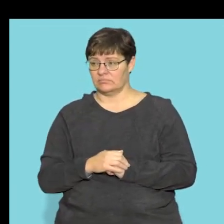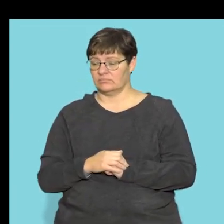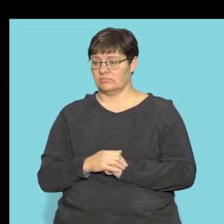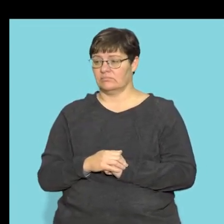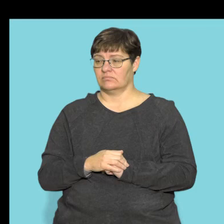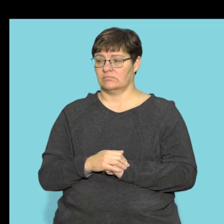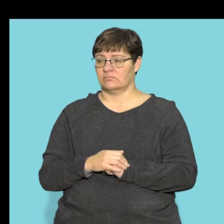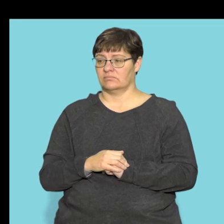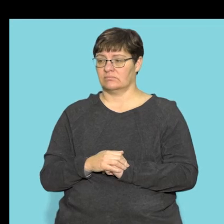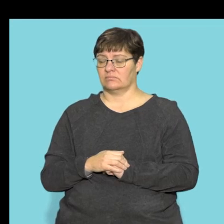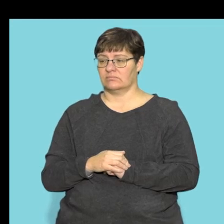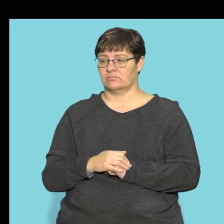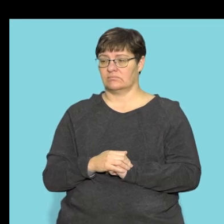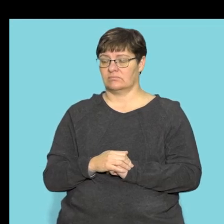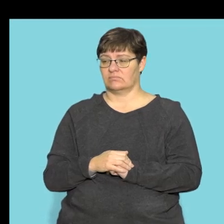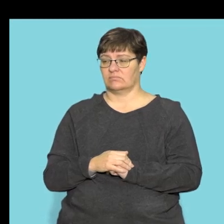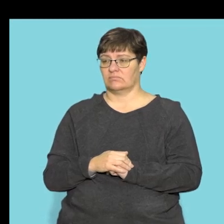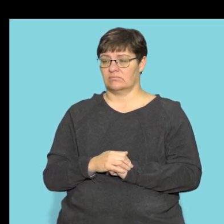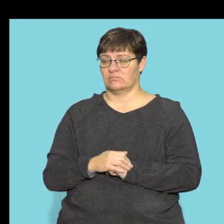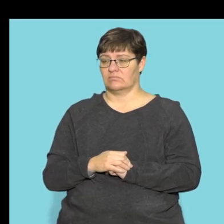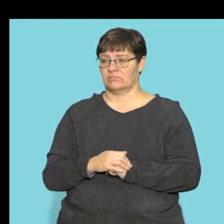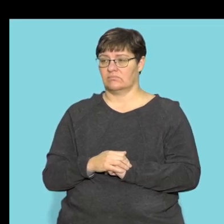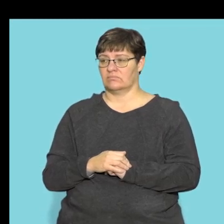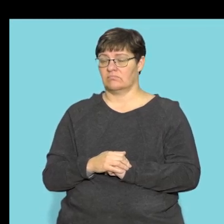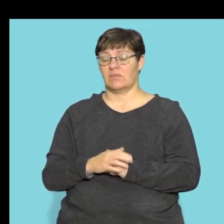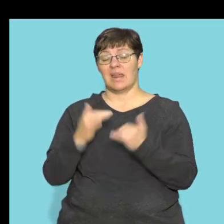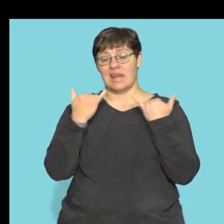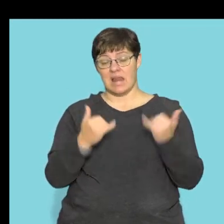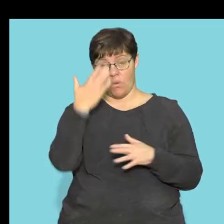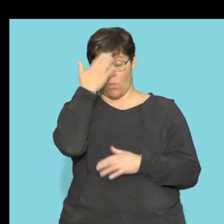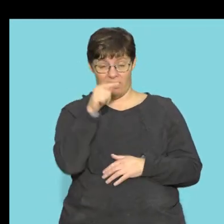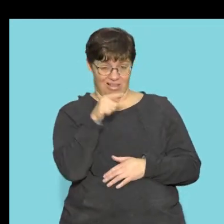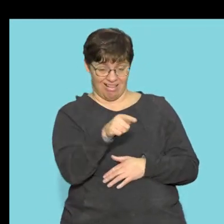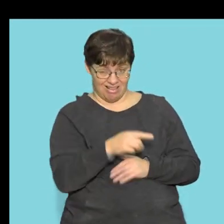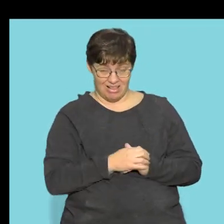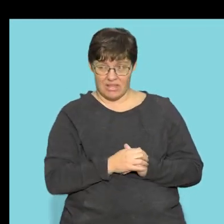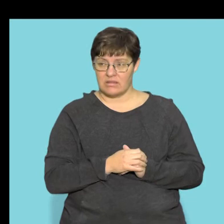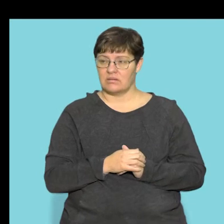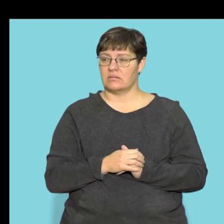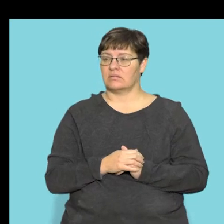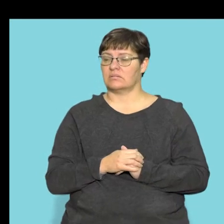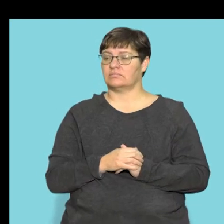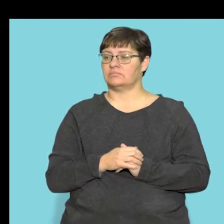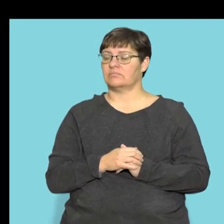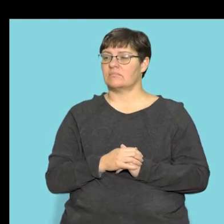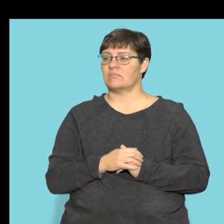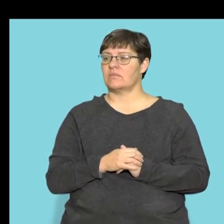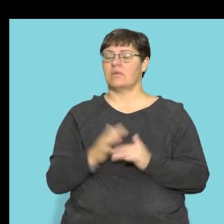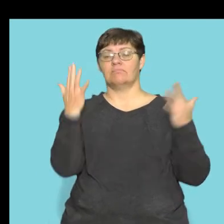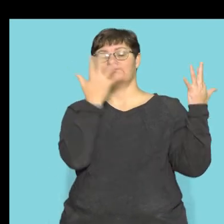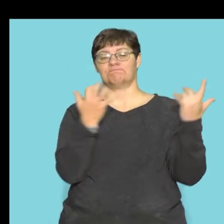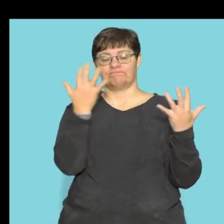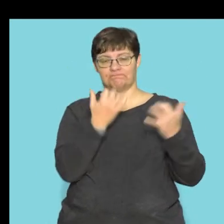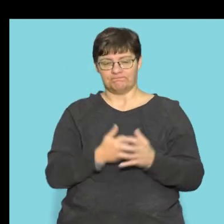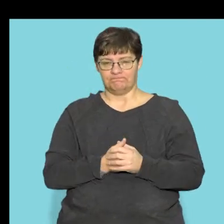307, comma 307, right? Now that I know all of this, you